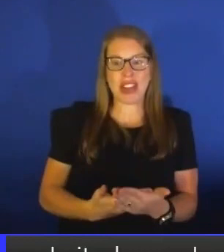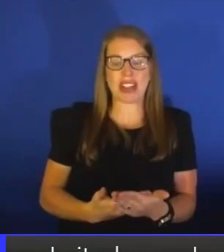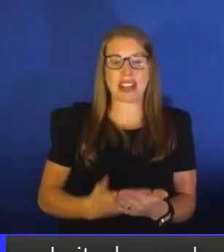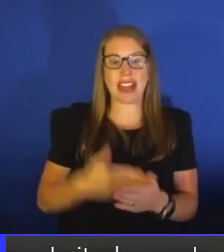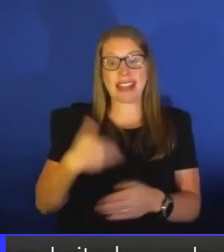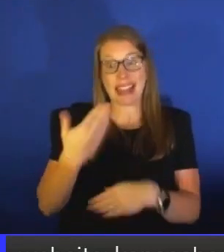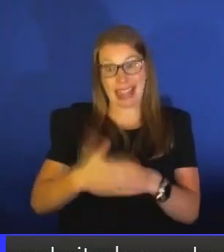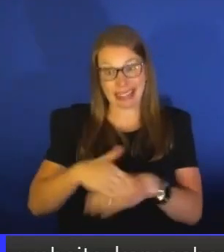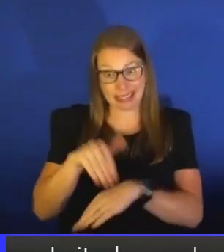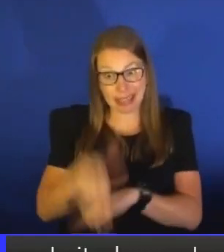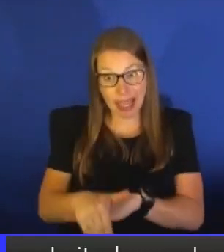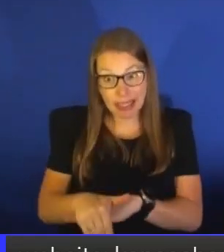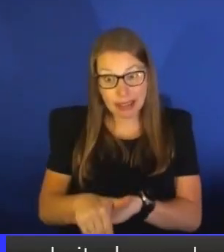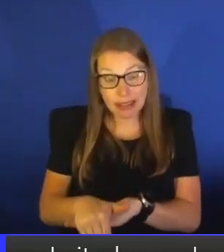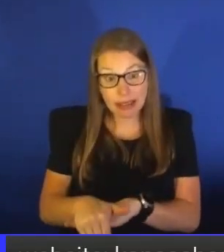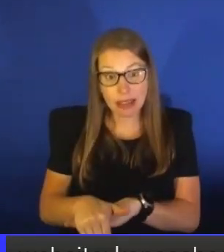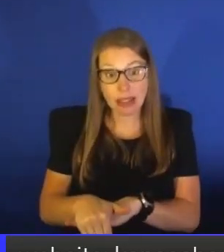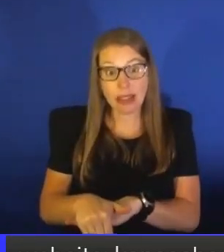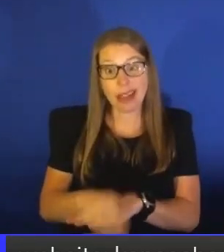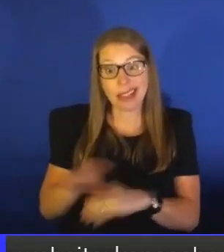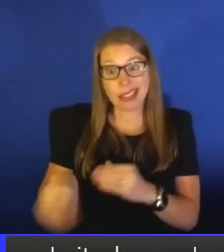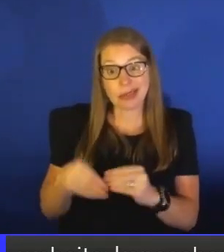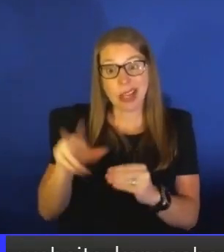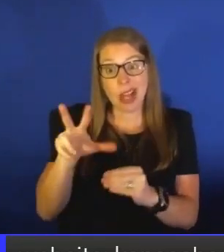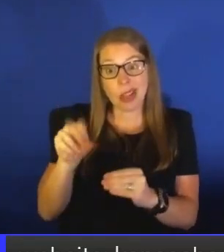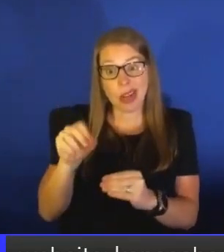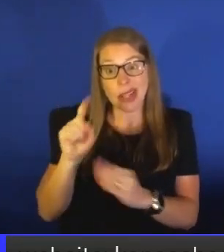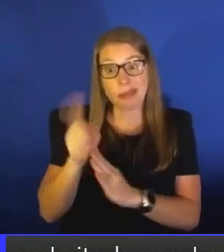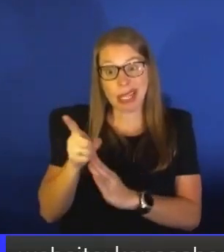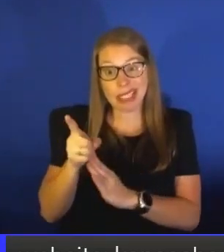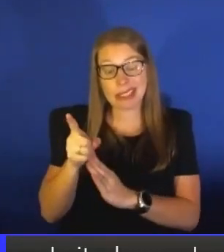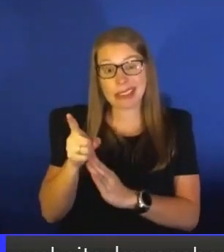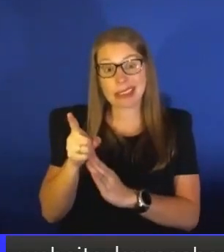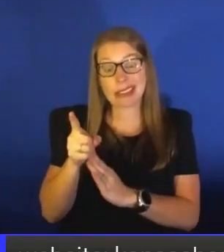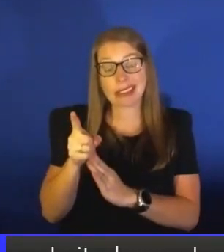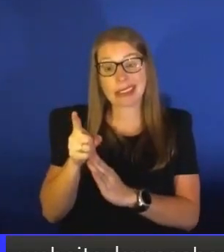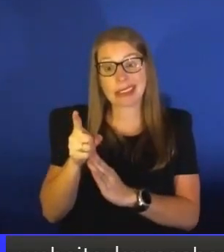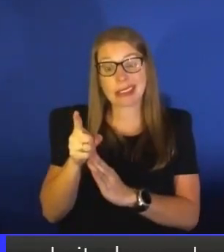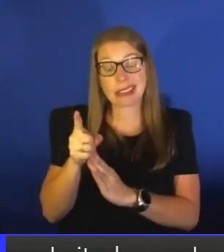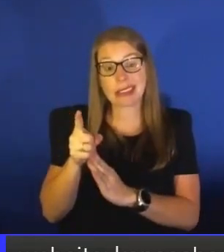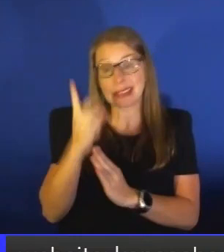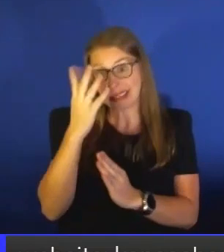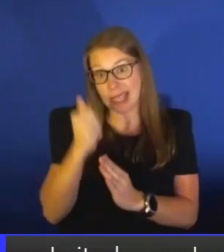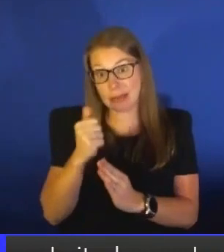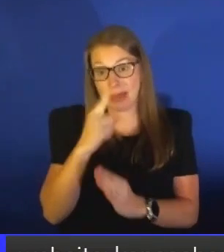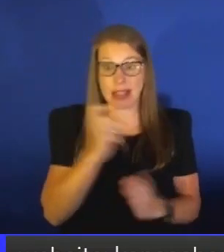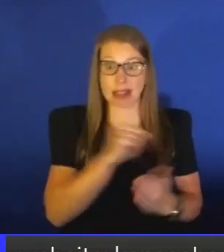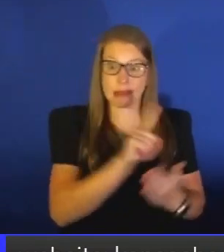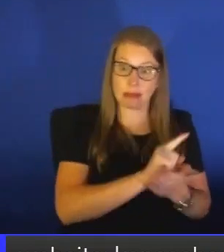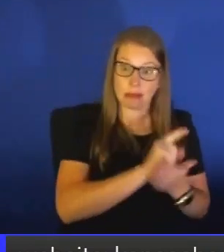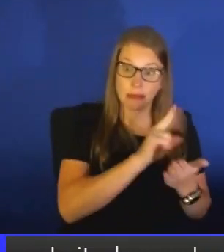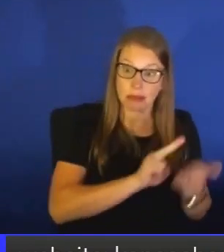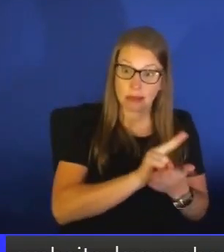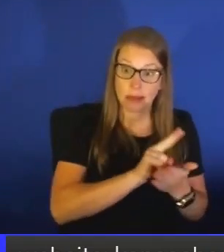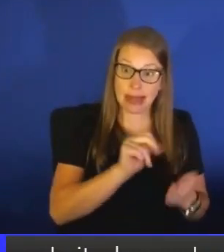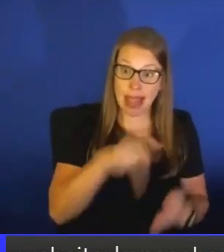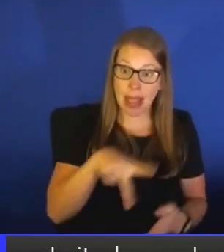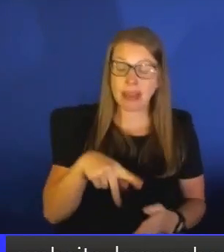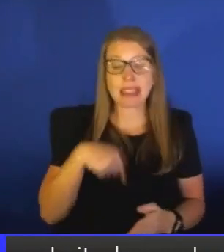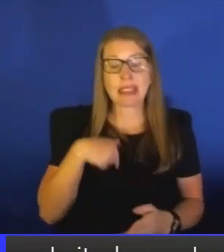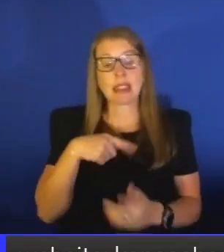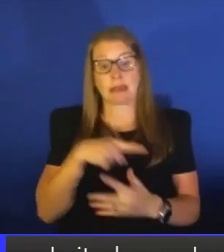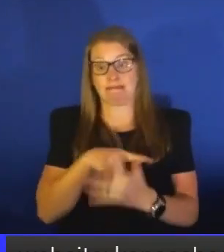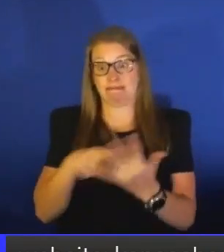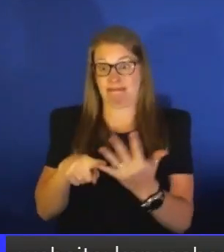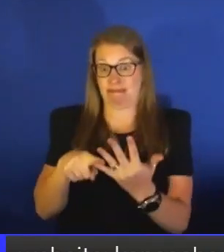night, it's going to take an extra 30 minutes to fall asleep because they took an hour or a 2-hour nap. So those are the main patients where I find